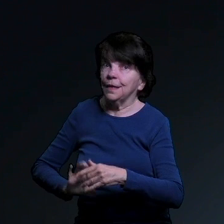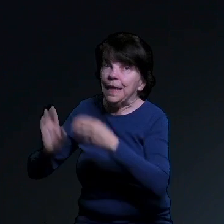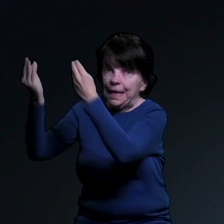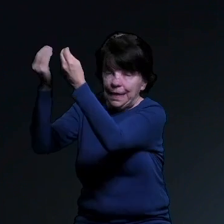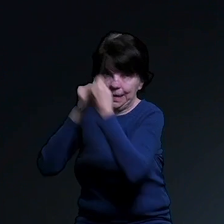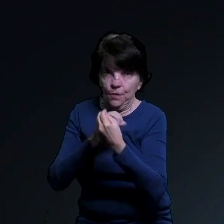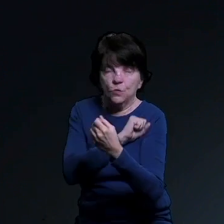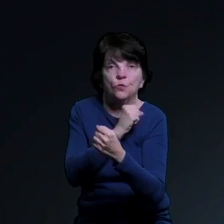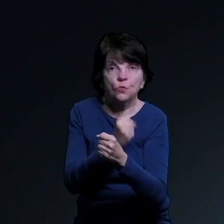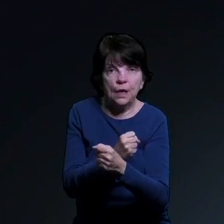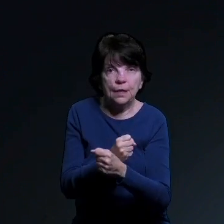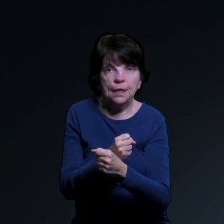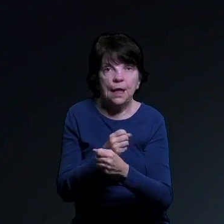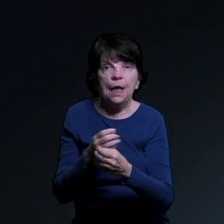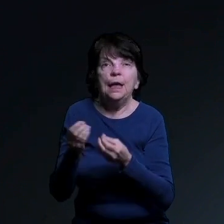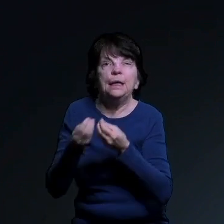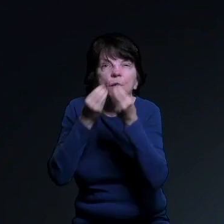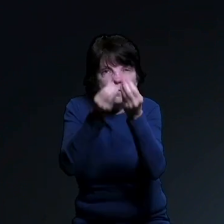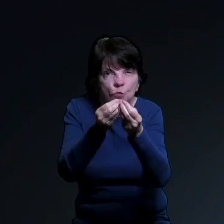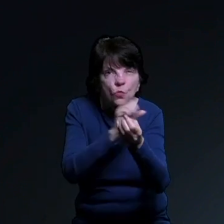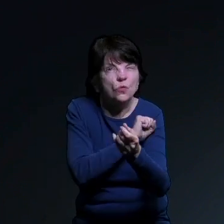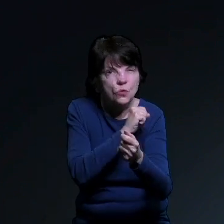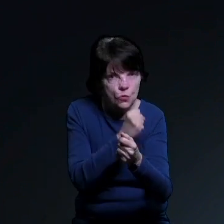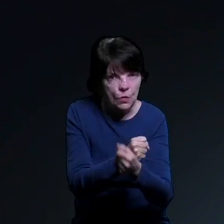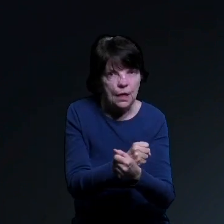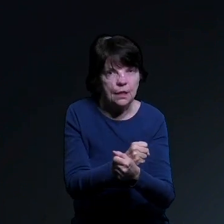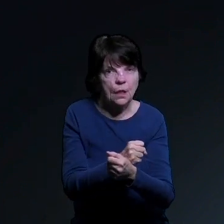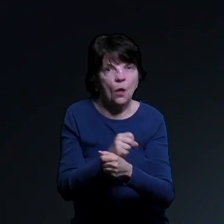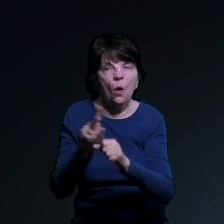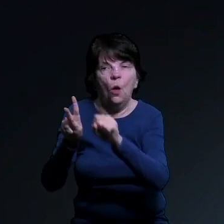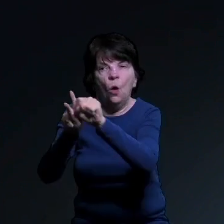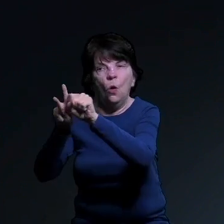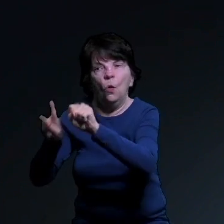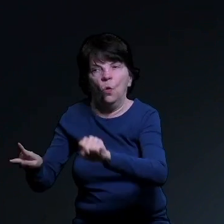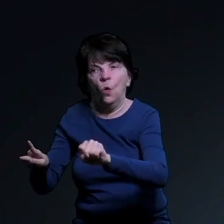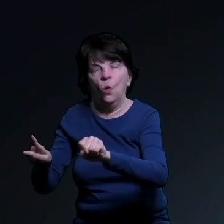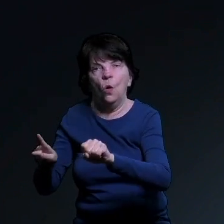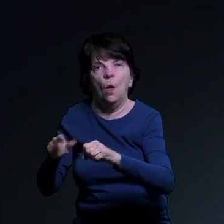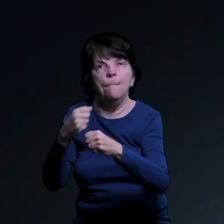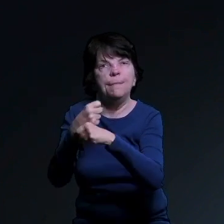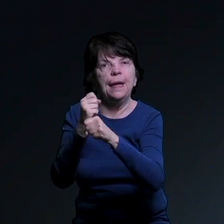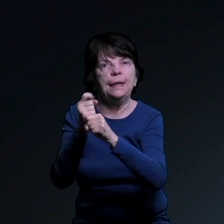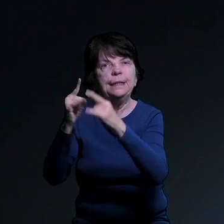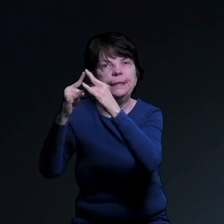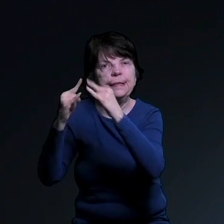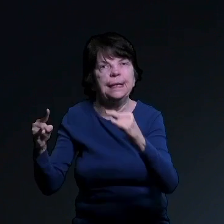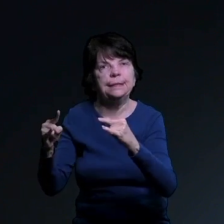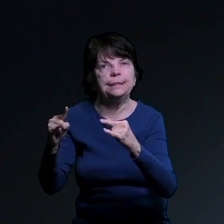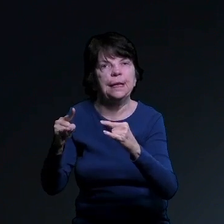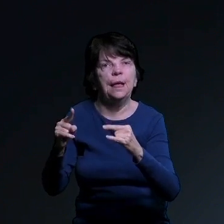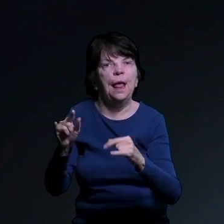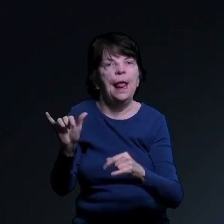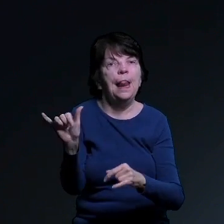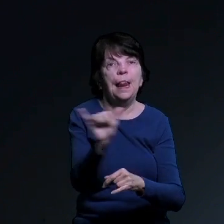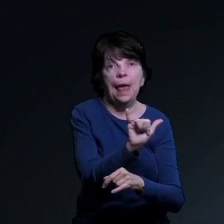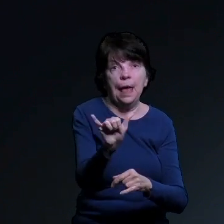for they were tent makers just as he was. Paul was a tent